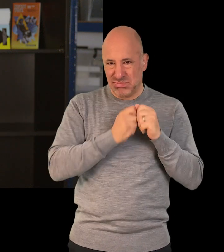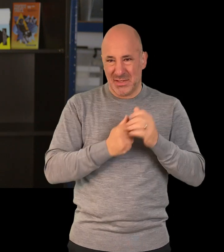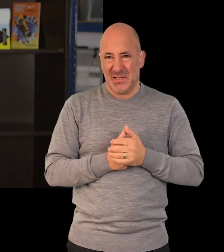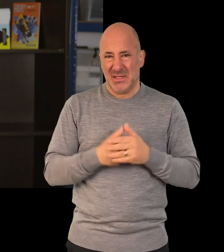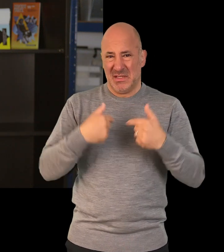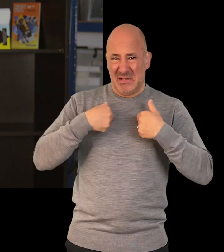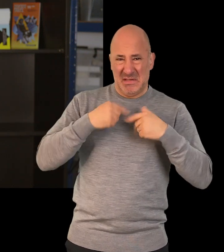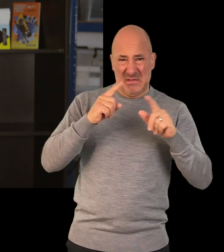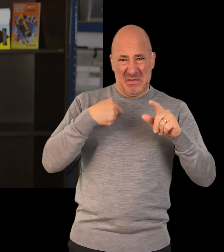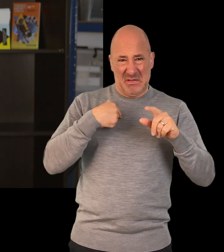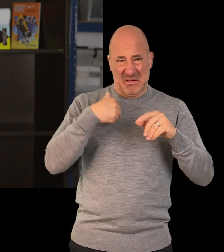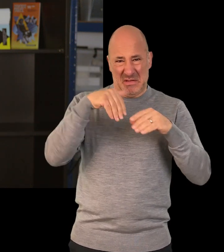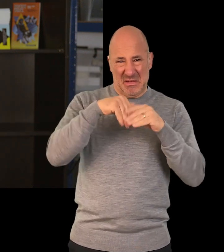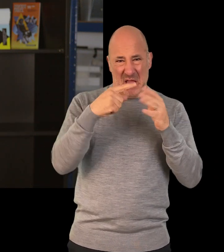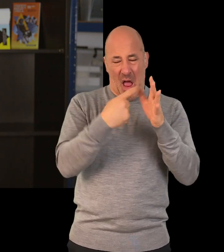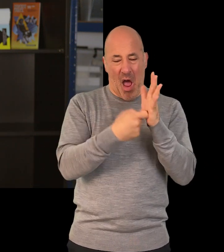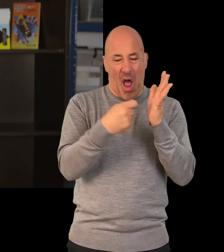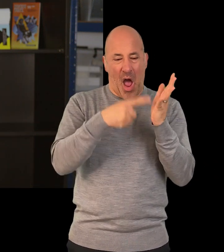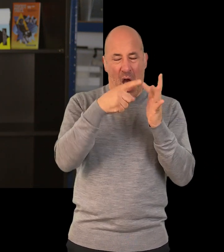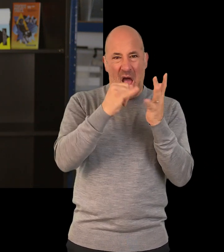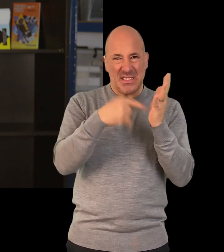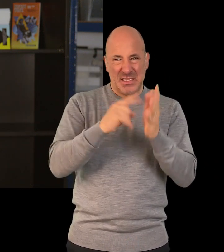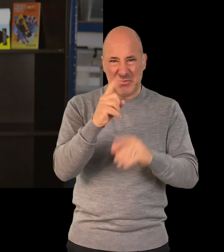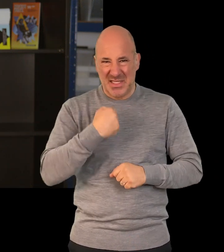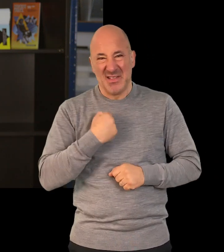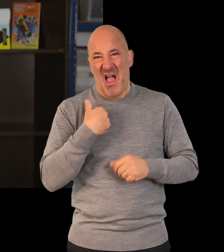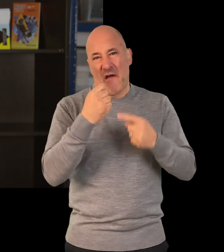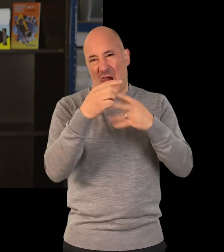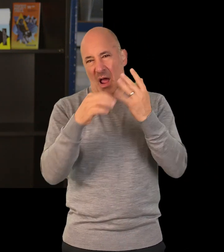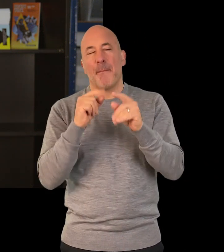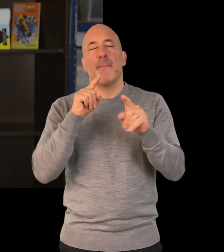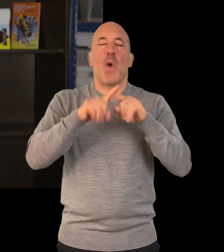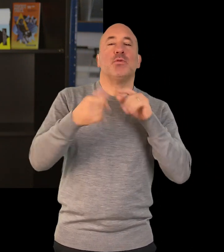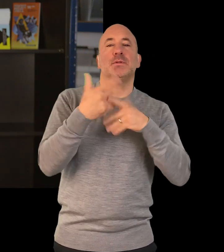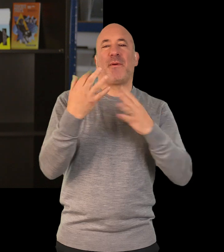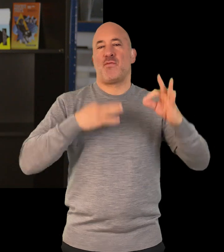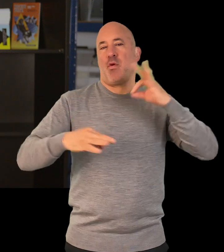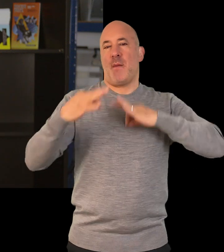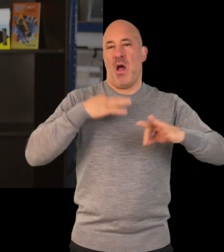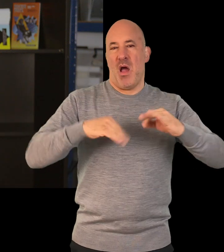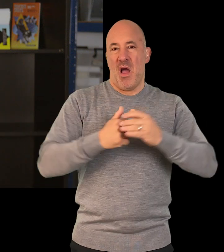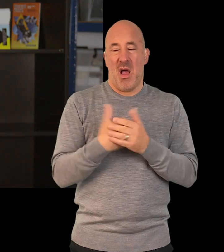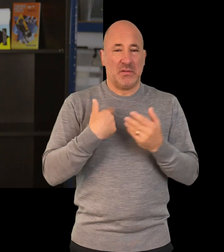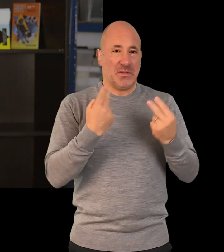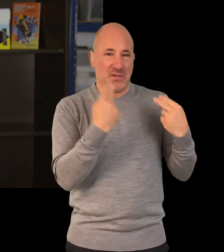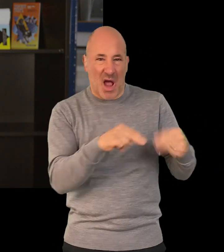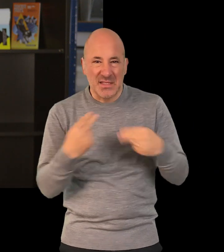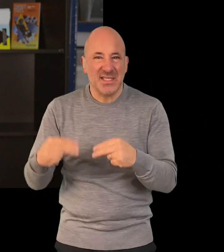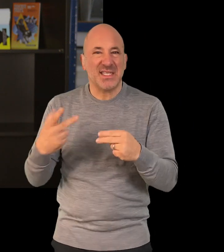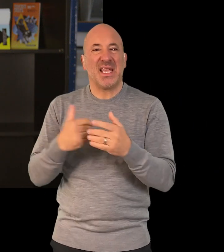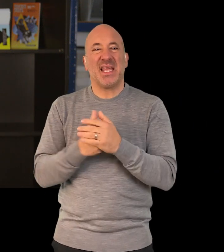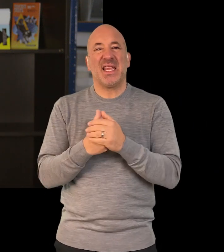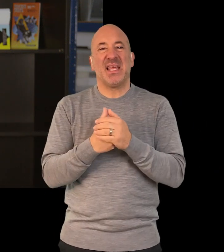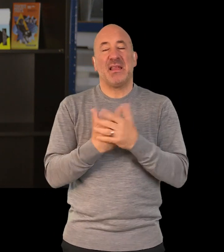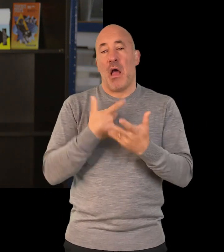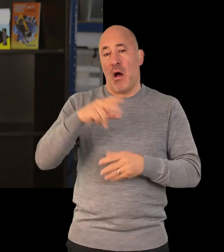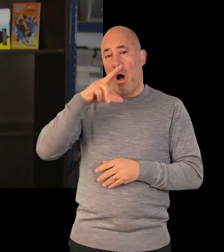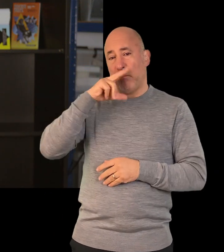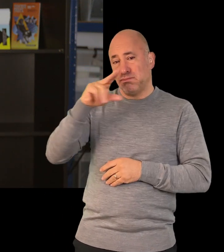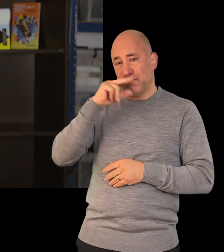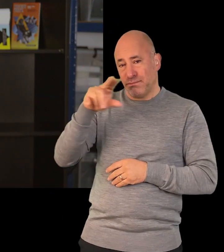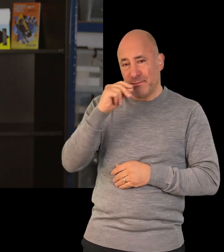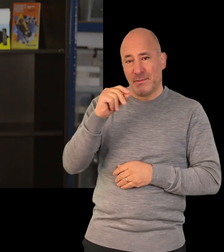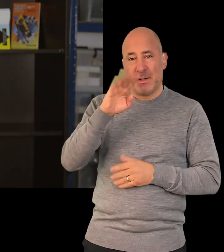few things. So I am mainly a performer, so I do quite a bit of dancing, but I'm also a spoken word artist,